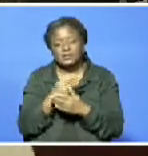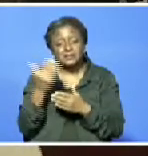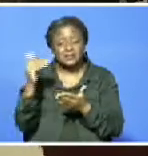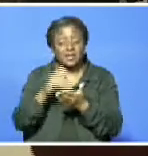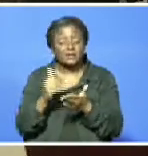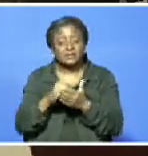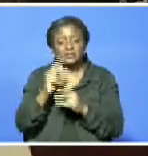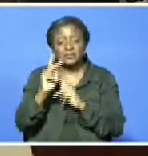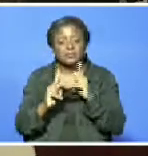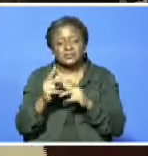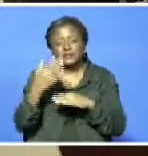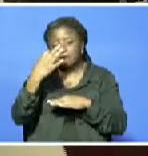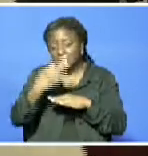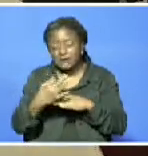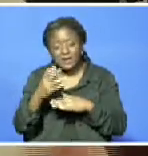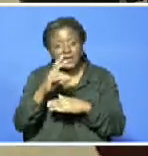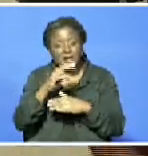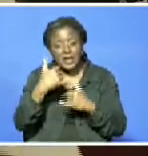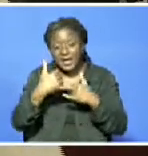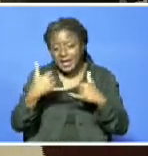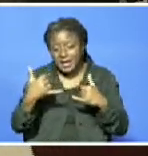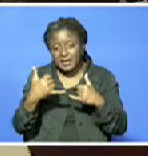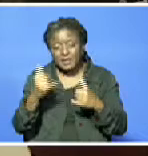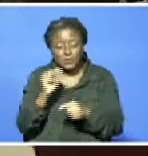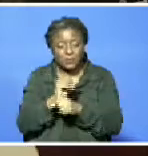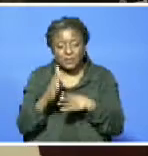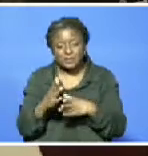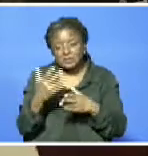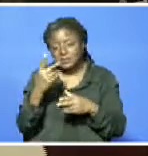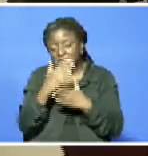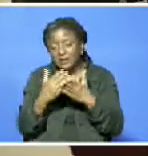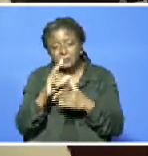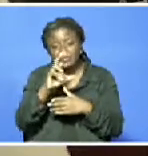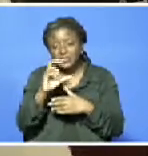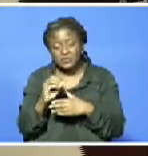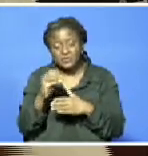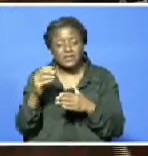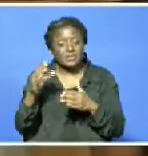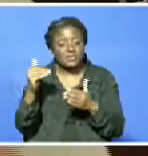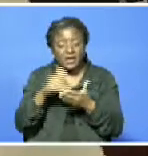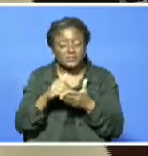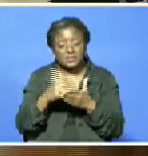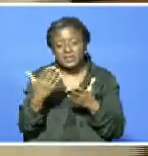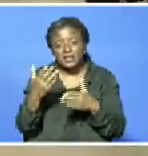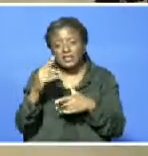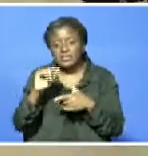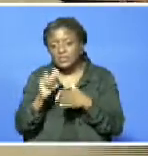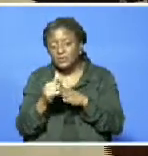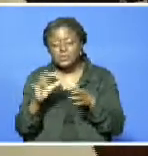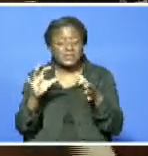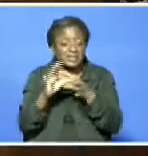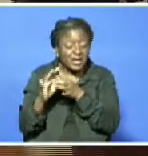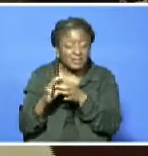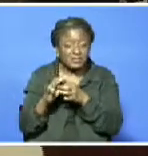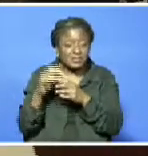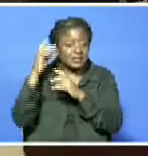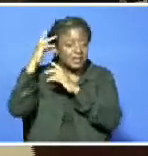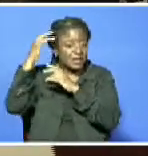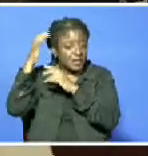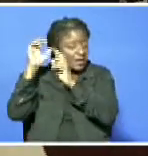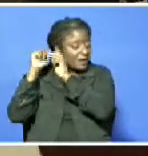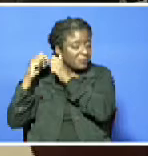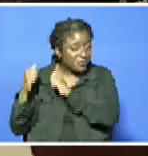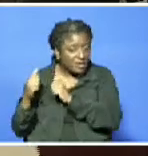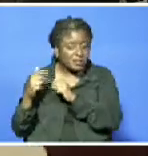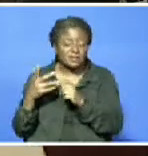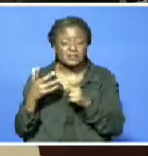to some 30,000. Those that are connected to it, meaning the straw vendors, the hair braiders, the taxi drivers. So all of these persons will